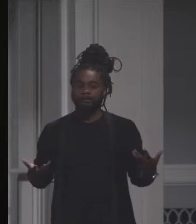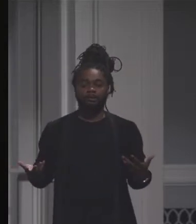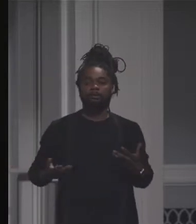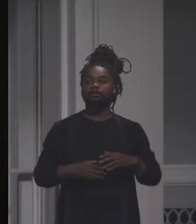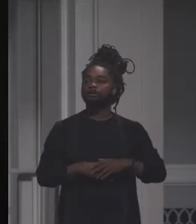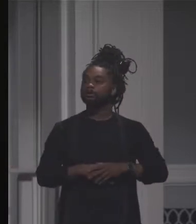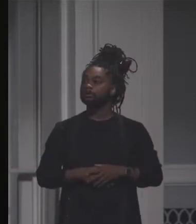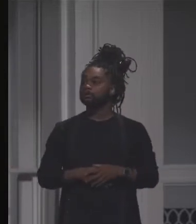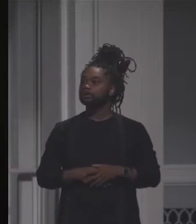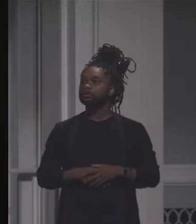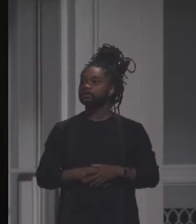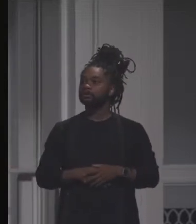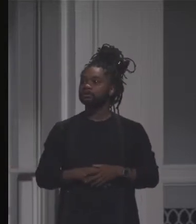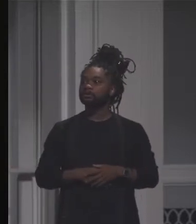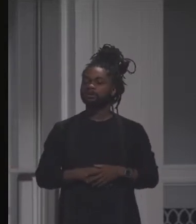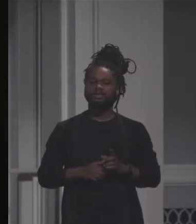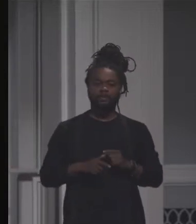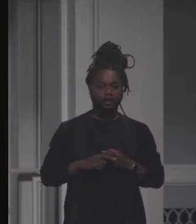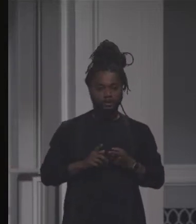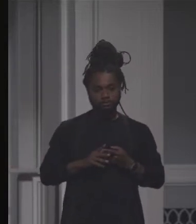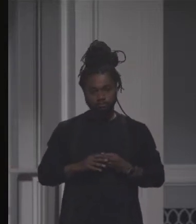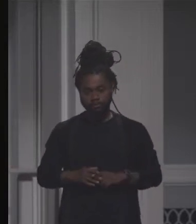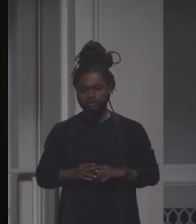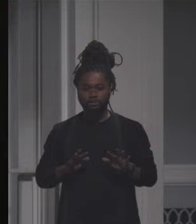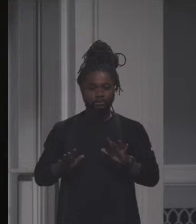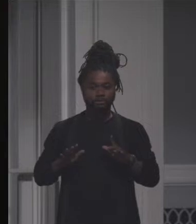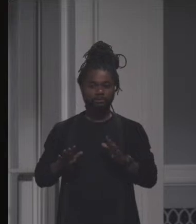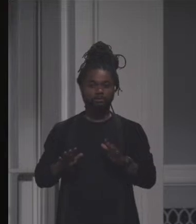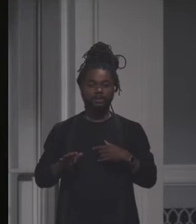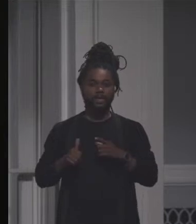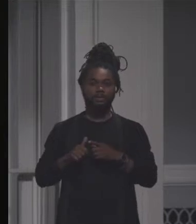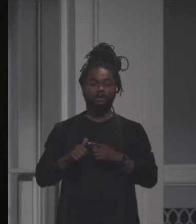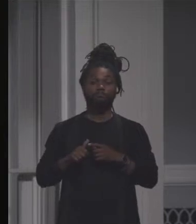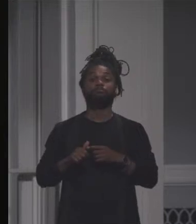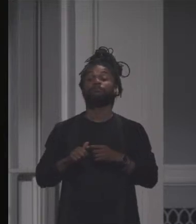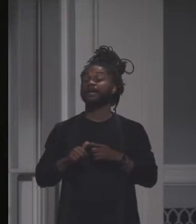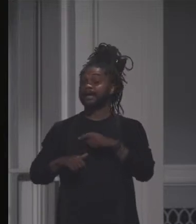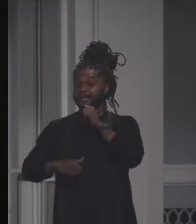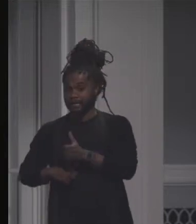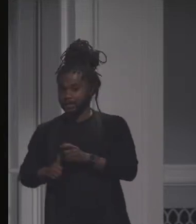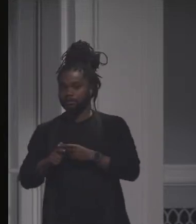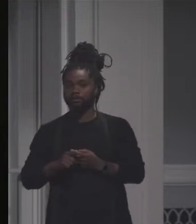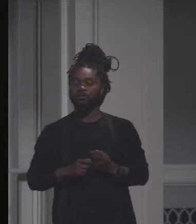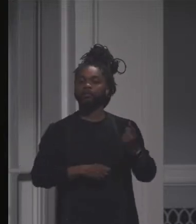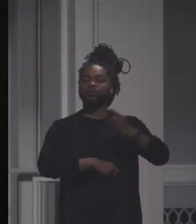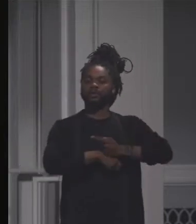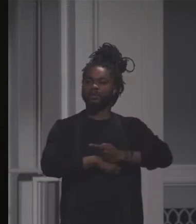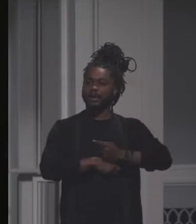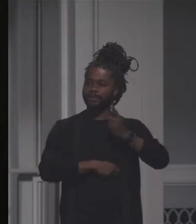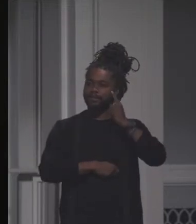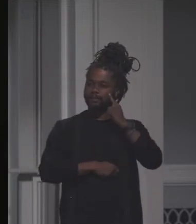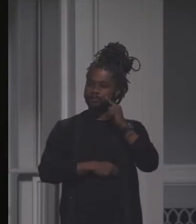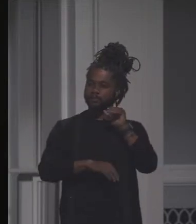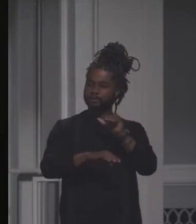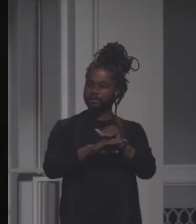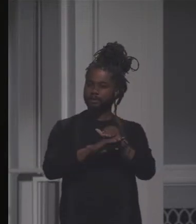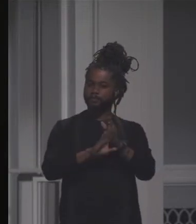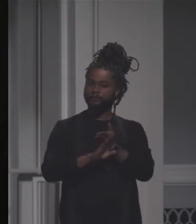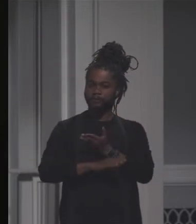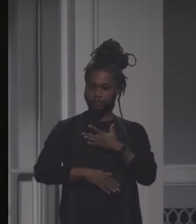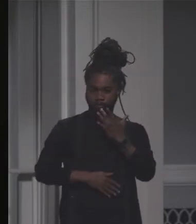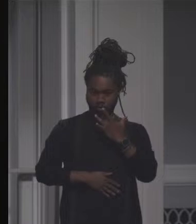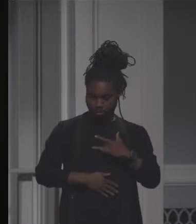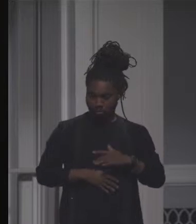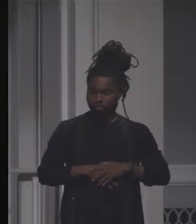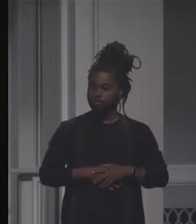And then I dithered some more. And then one day, It was the night before my birthday, and